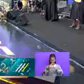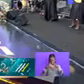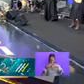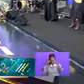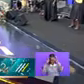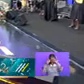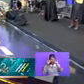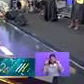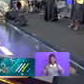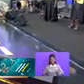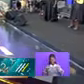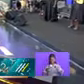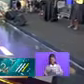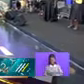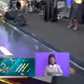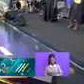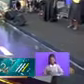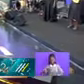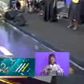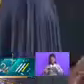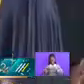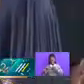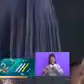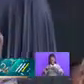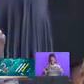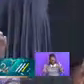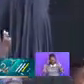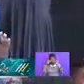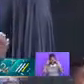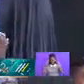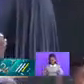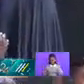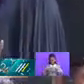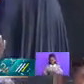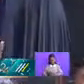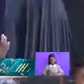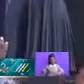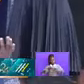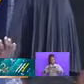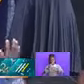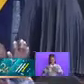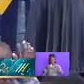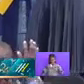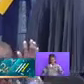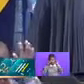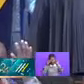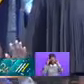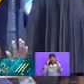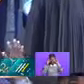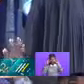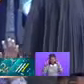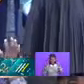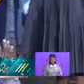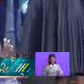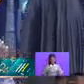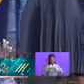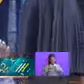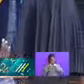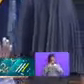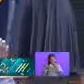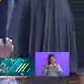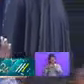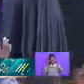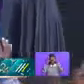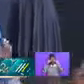every evil we break every evil we break every evils we